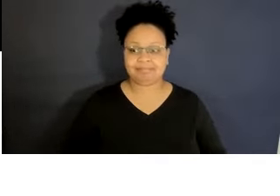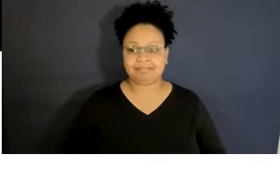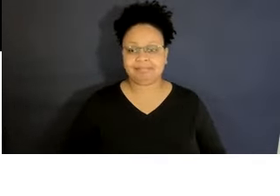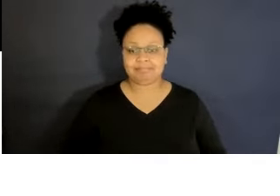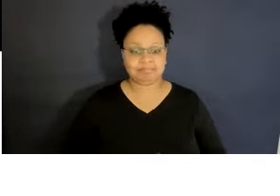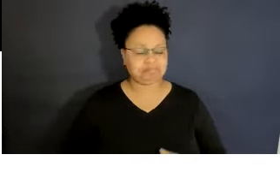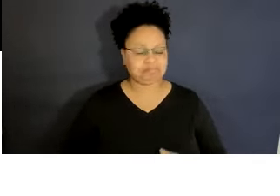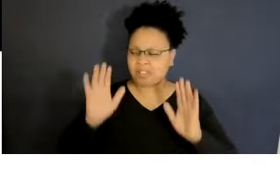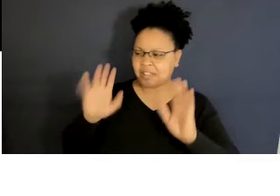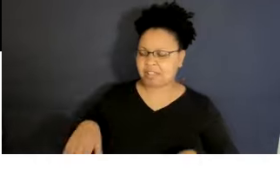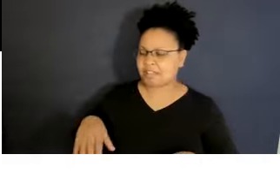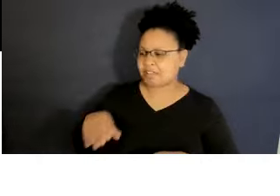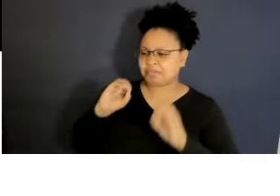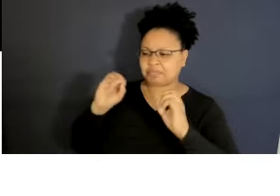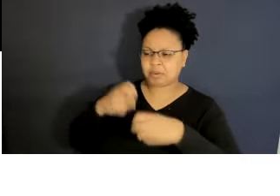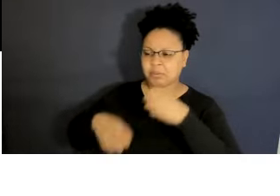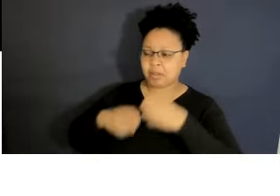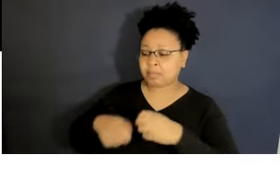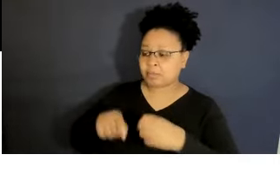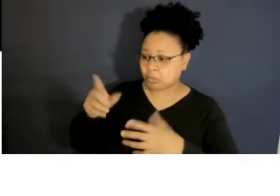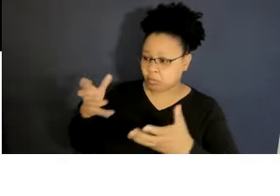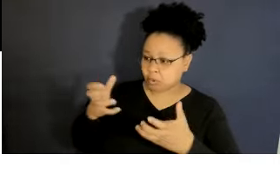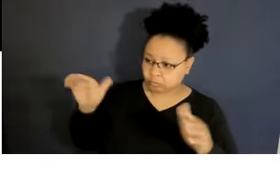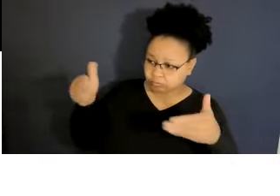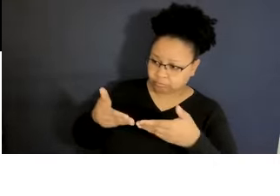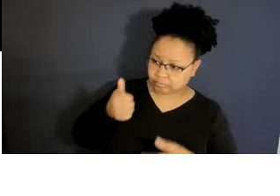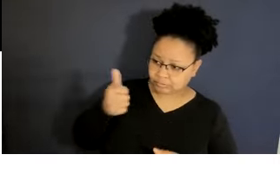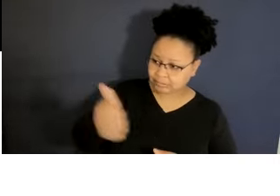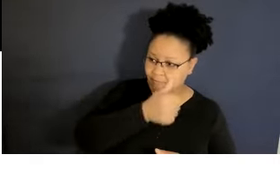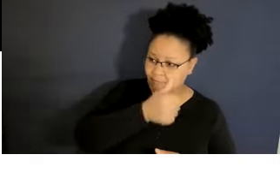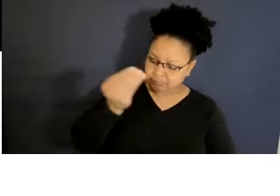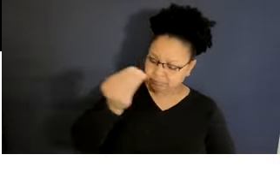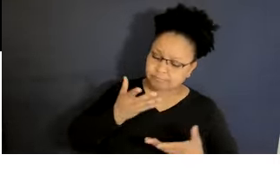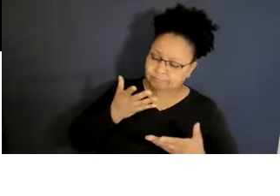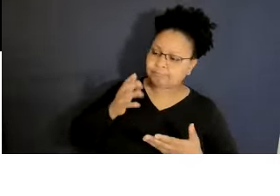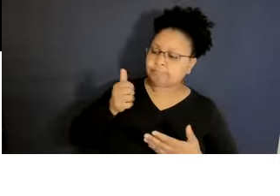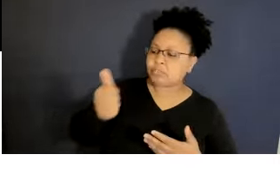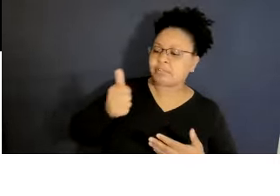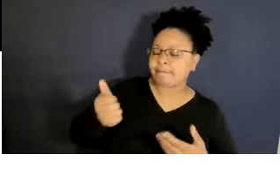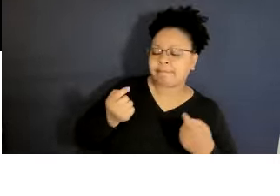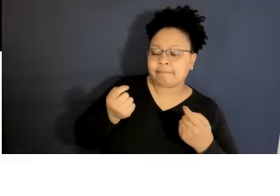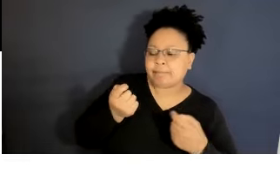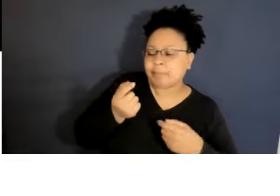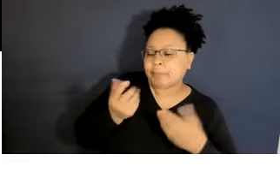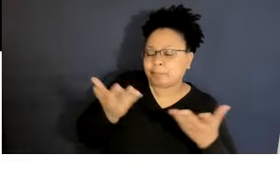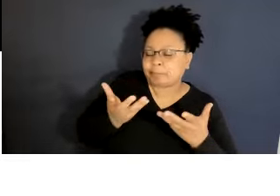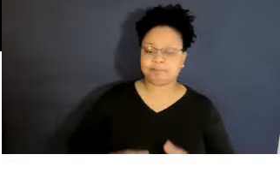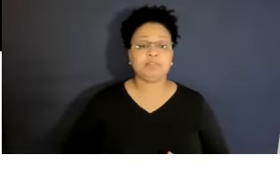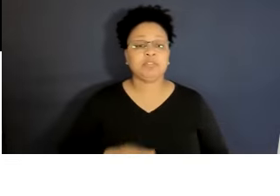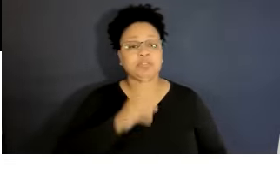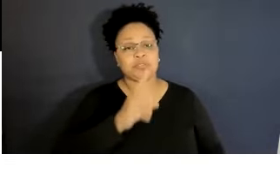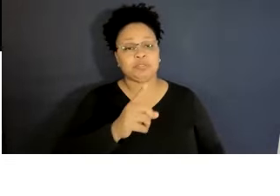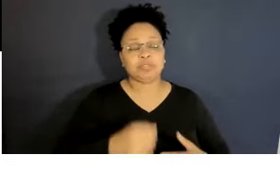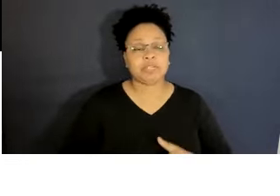No worries, TJ. TJ, do you want to introduce yourself? Tell us a little bit about yourself. Sure.